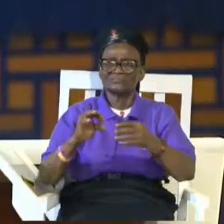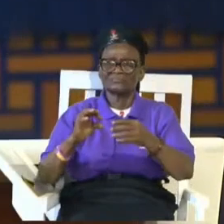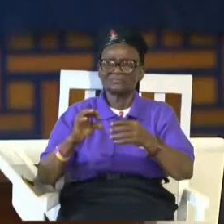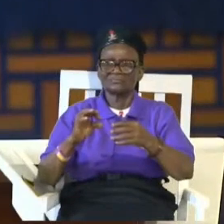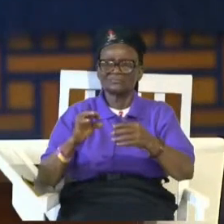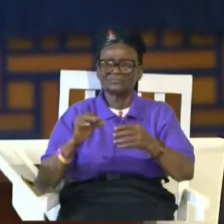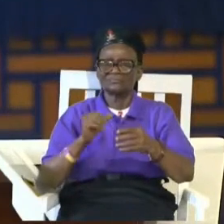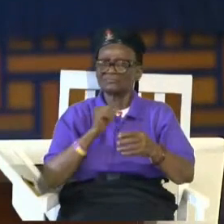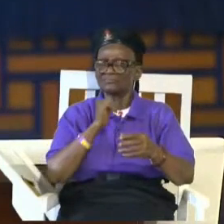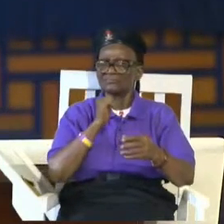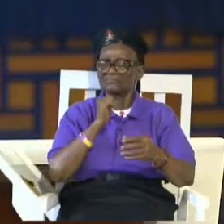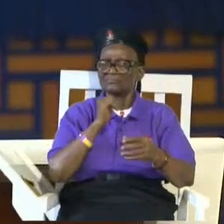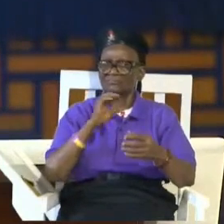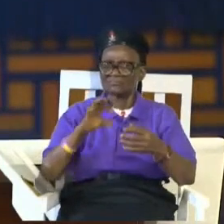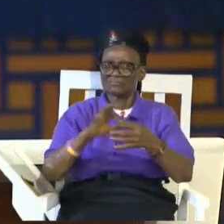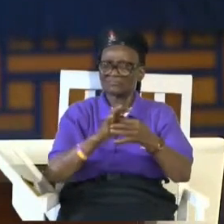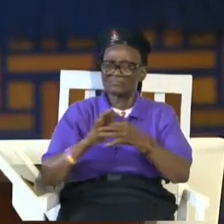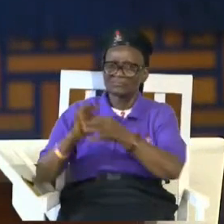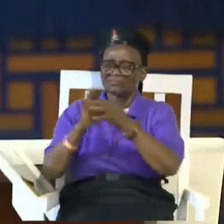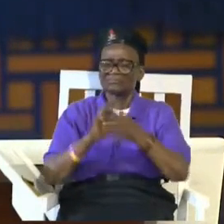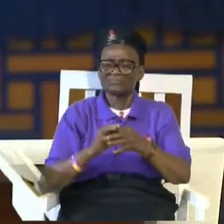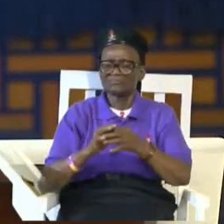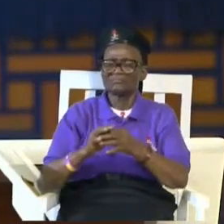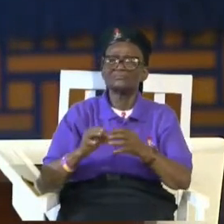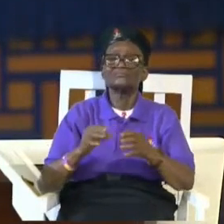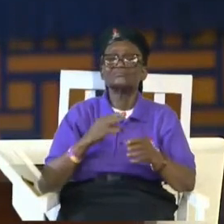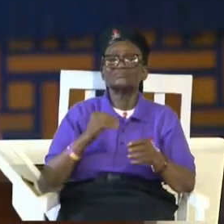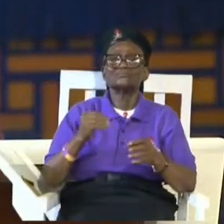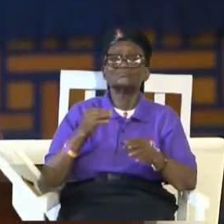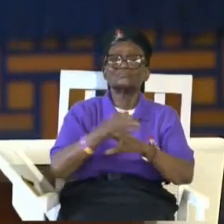and forces of darkness.